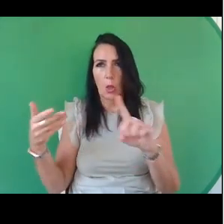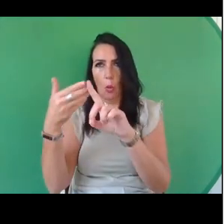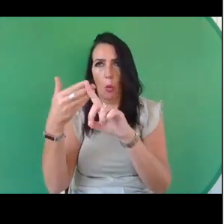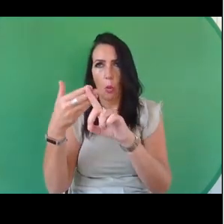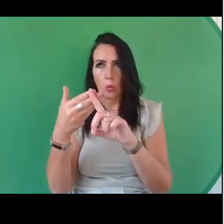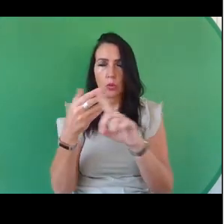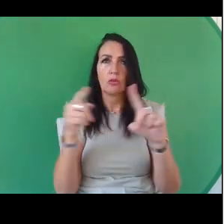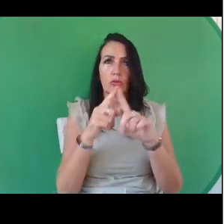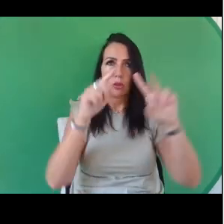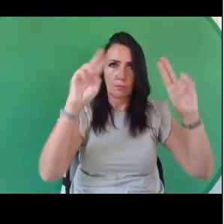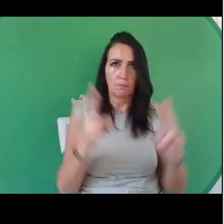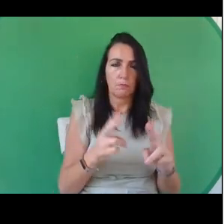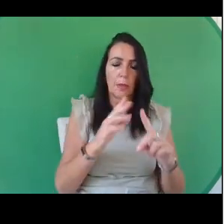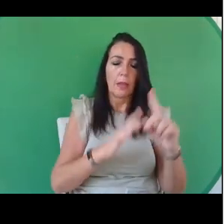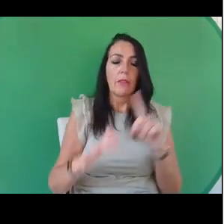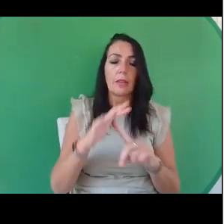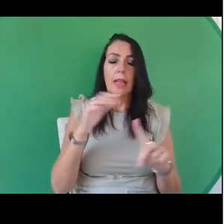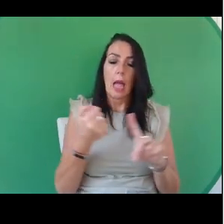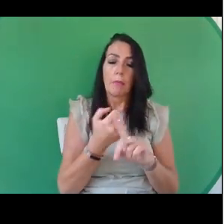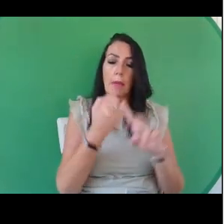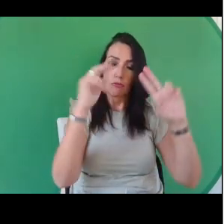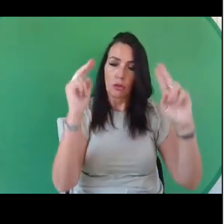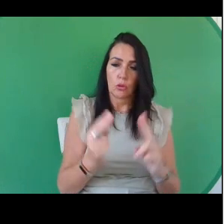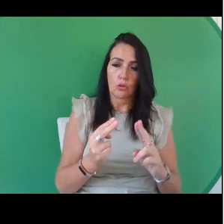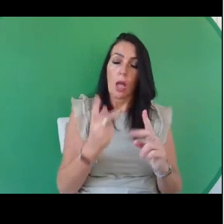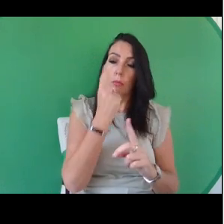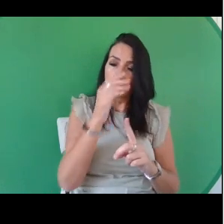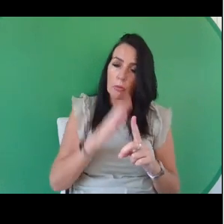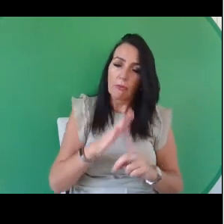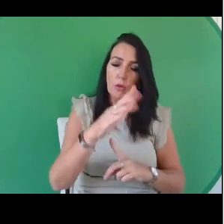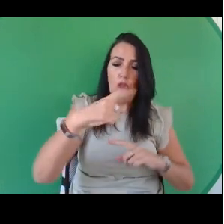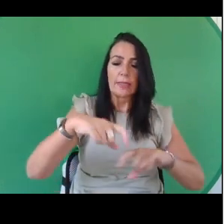environmental impacts and create a sustainable future for all of us.